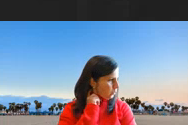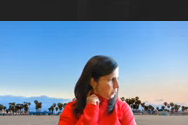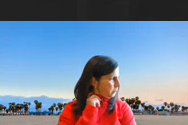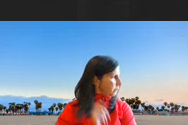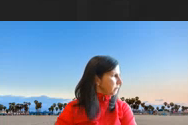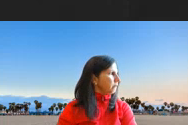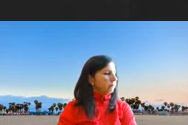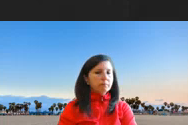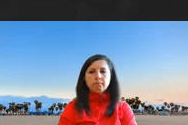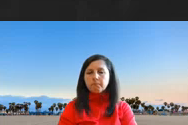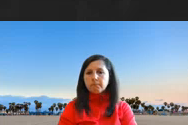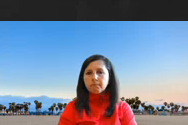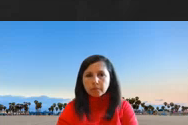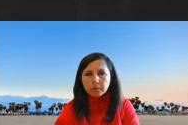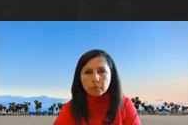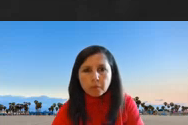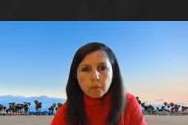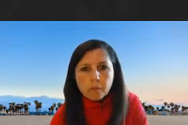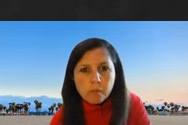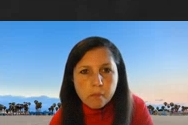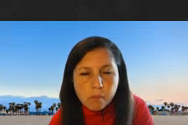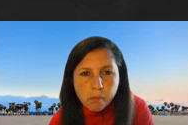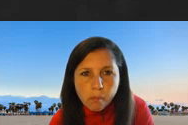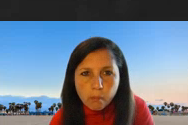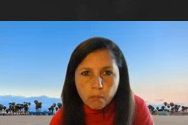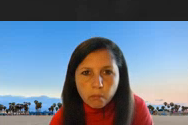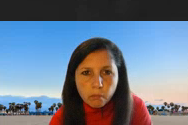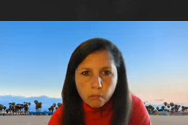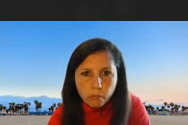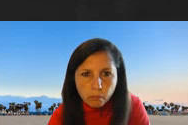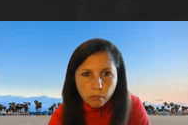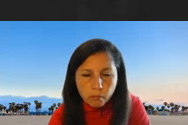Okay. All right. So